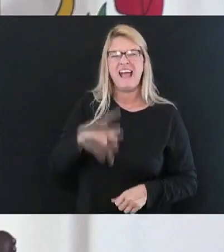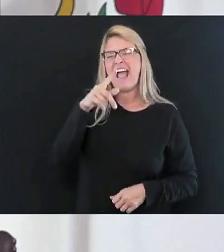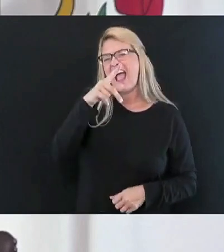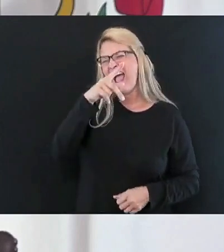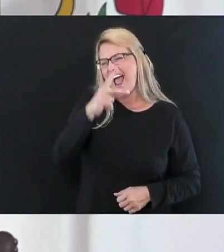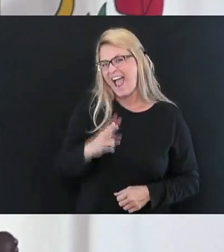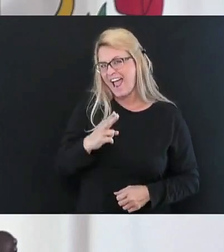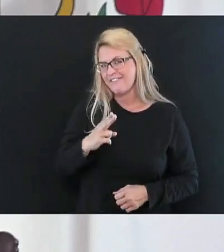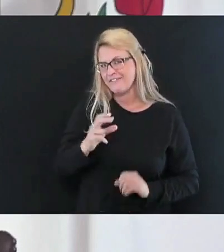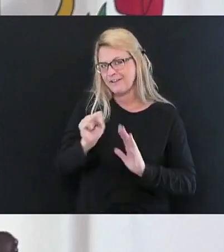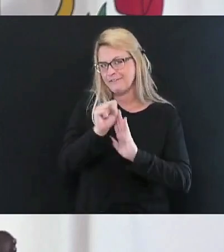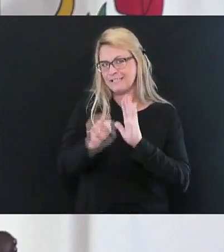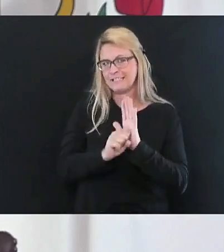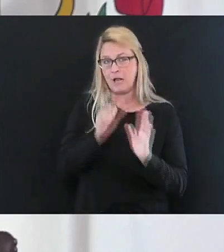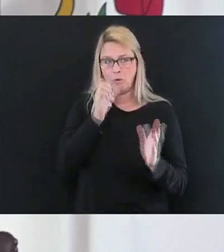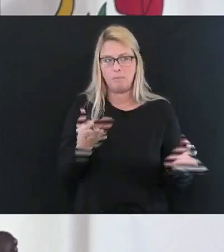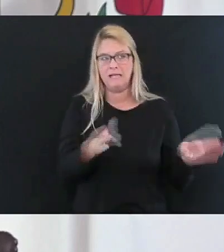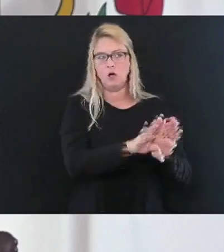would be shut down right now.